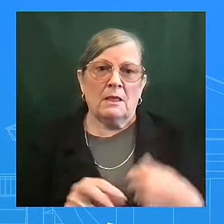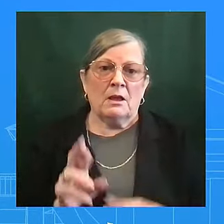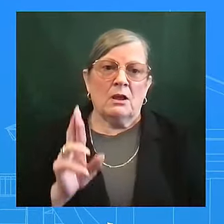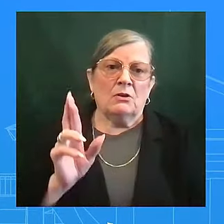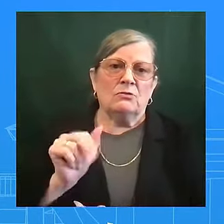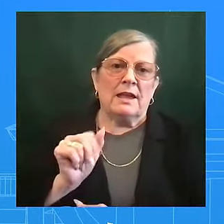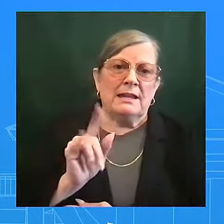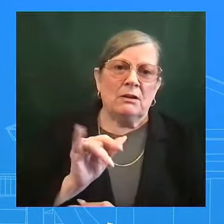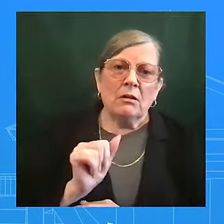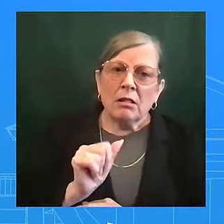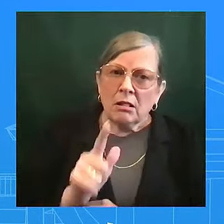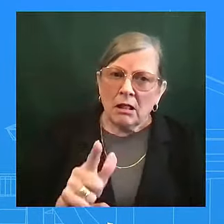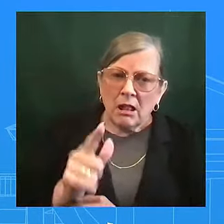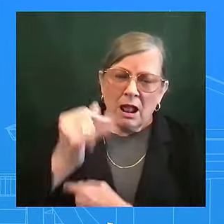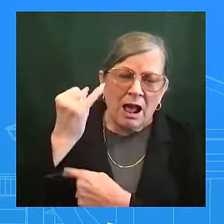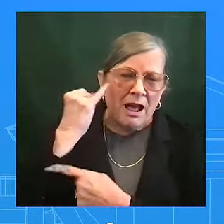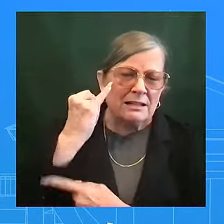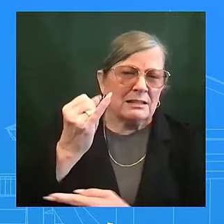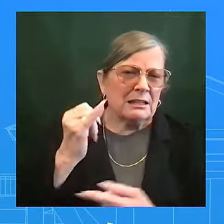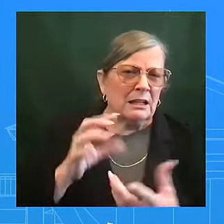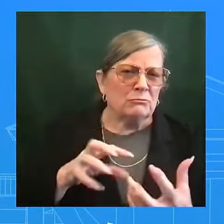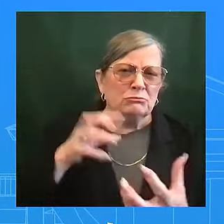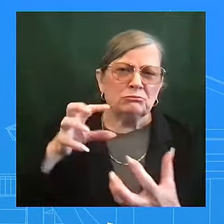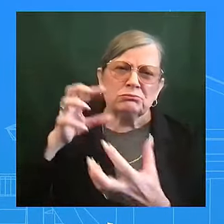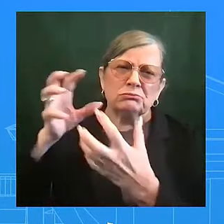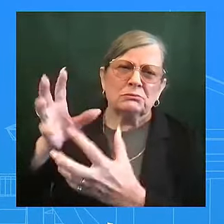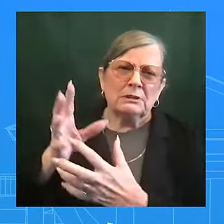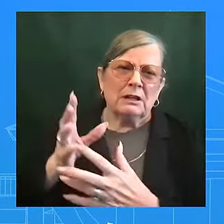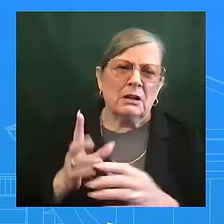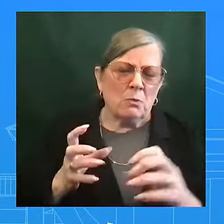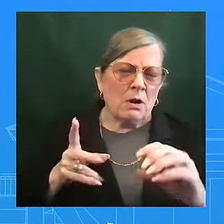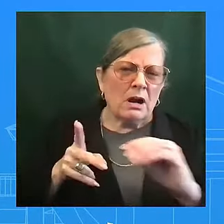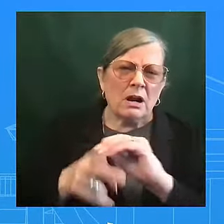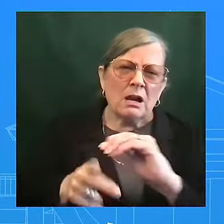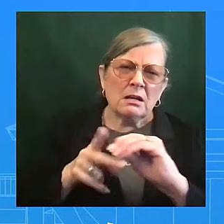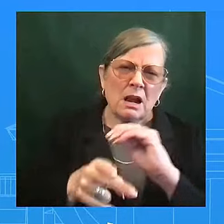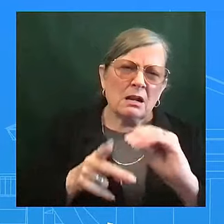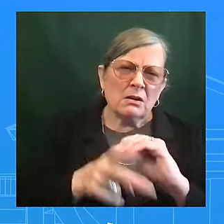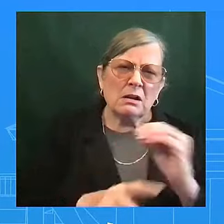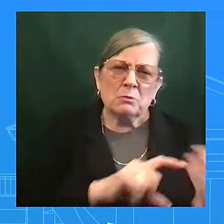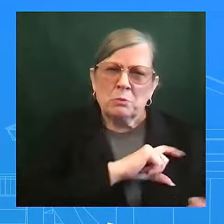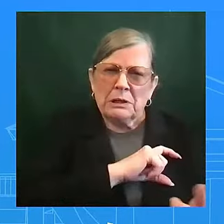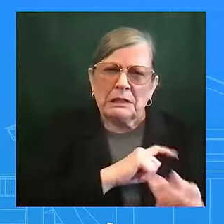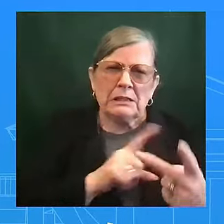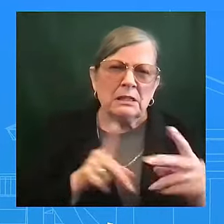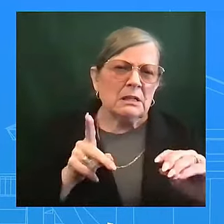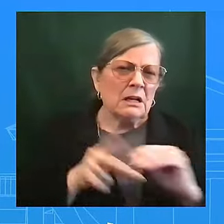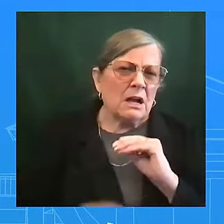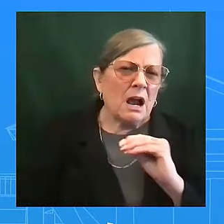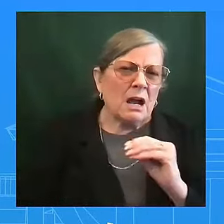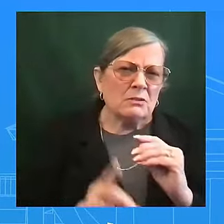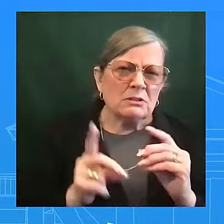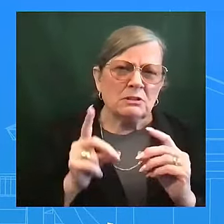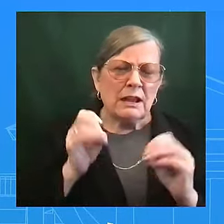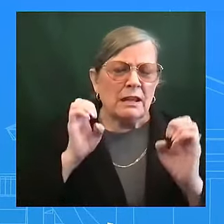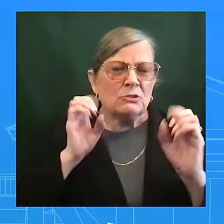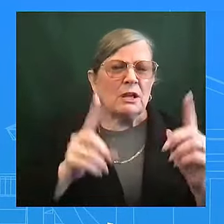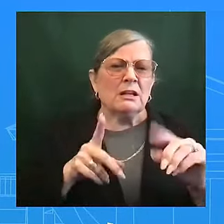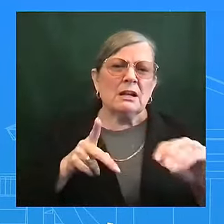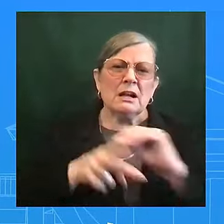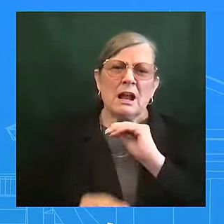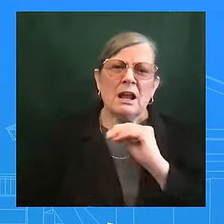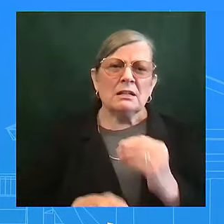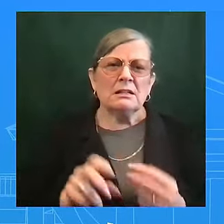law enforcement, cuts to education, repealing Affordable Care Act, and repealing the Inflation Reduction Act, which, by the way,